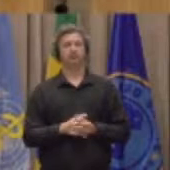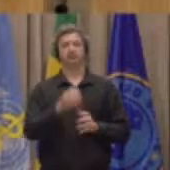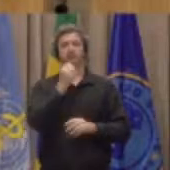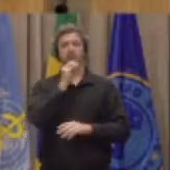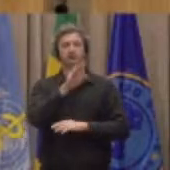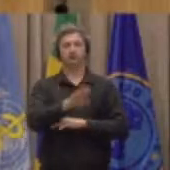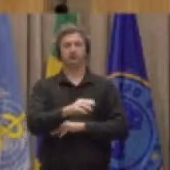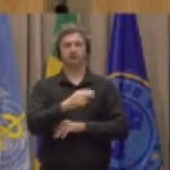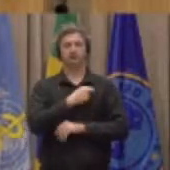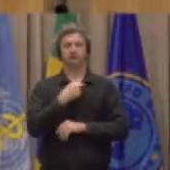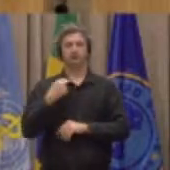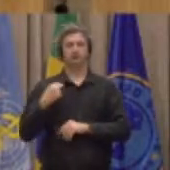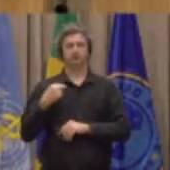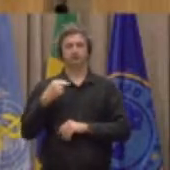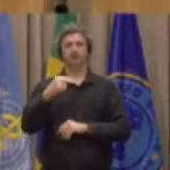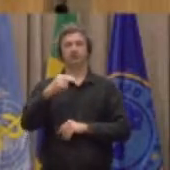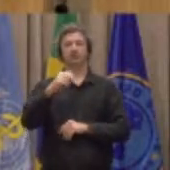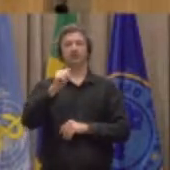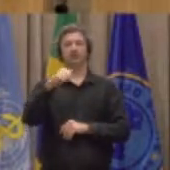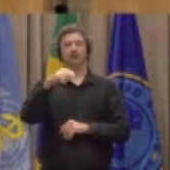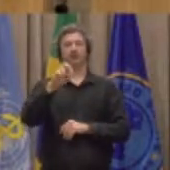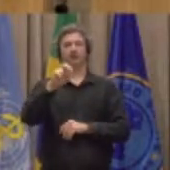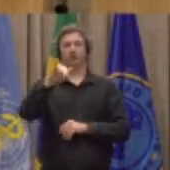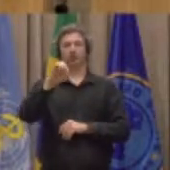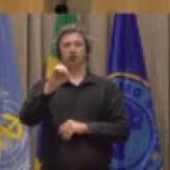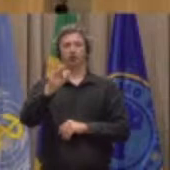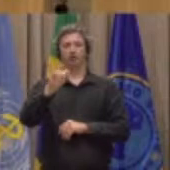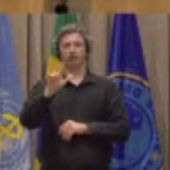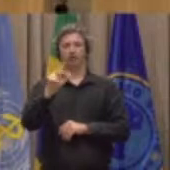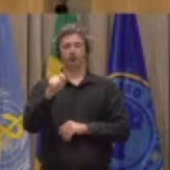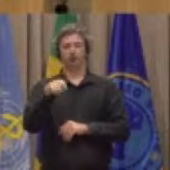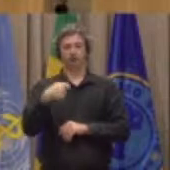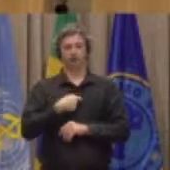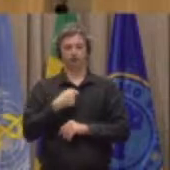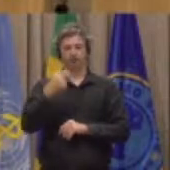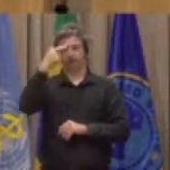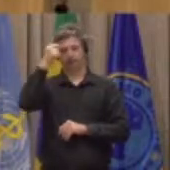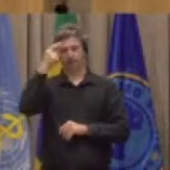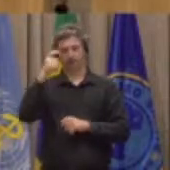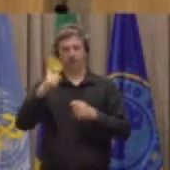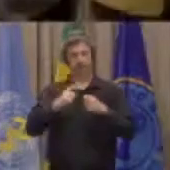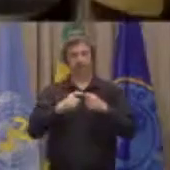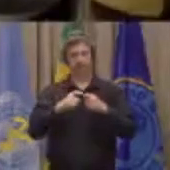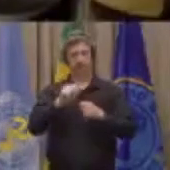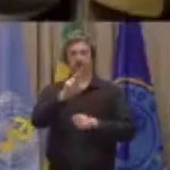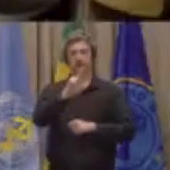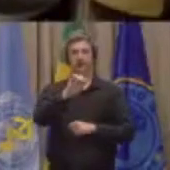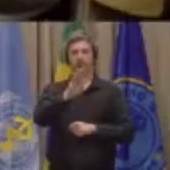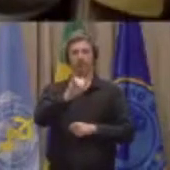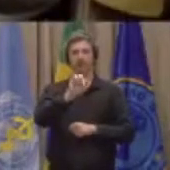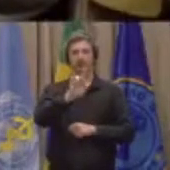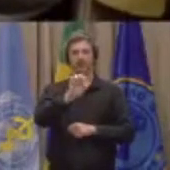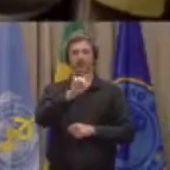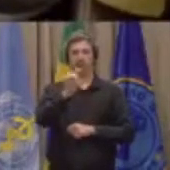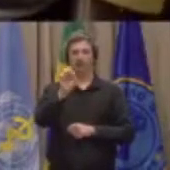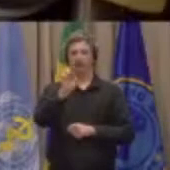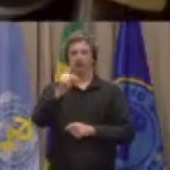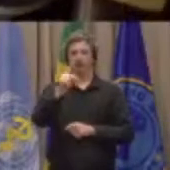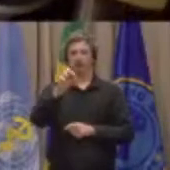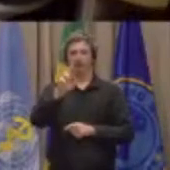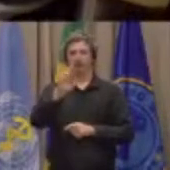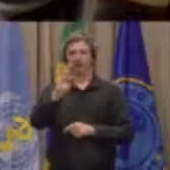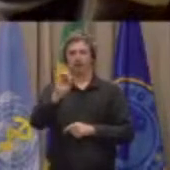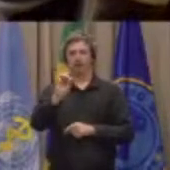Good afternoon. My name is Antônio Pazenfilho. I'm from the University of